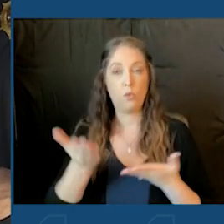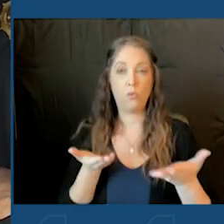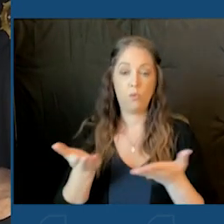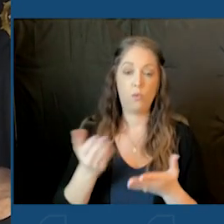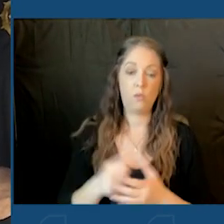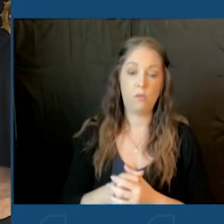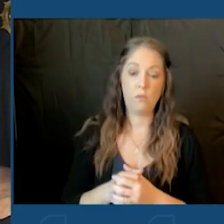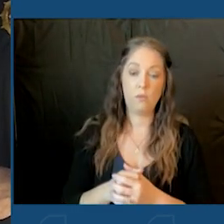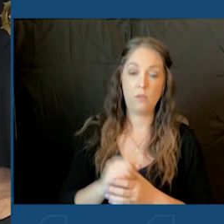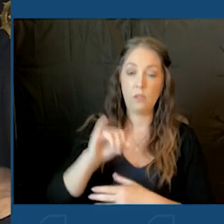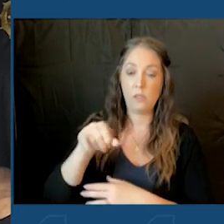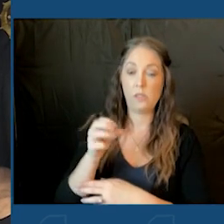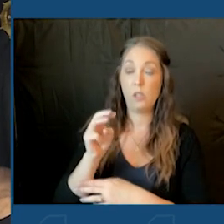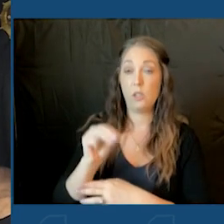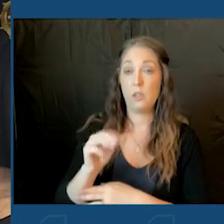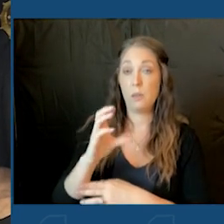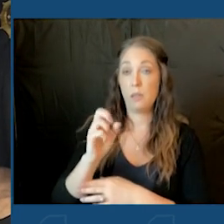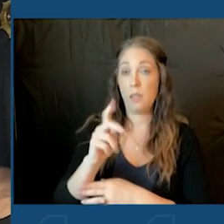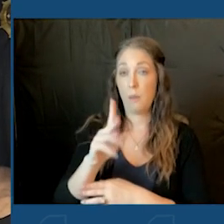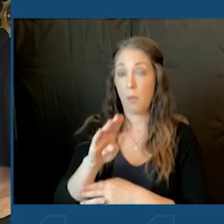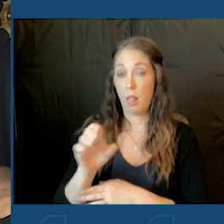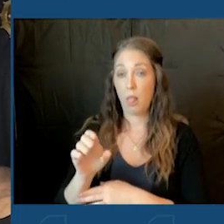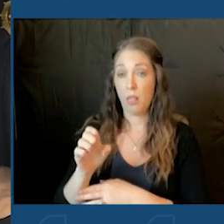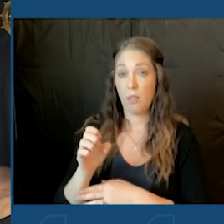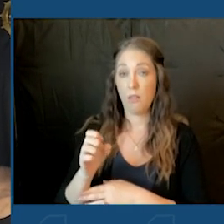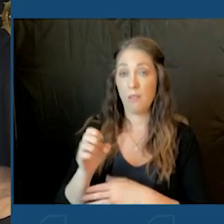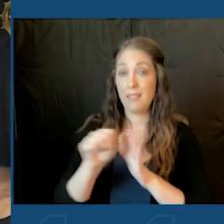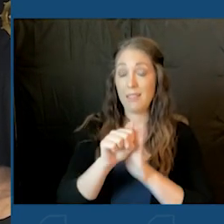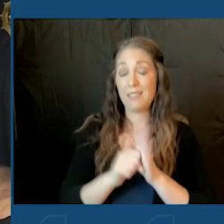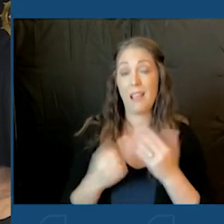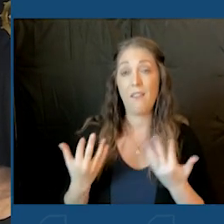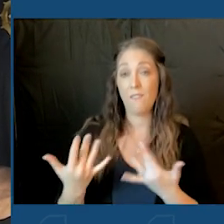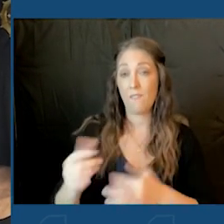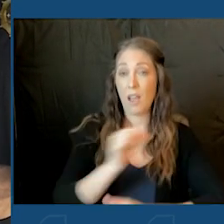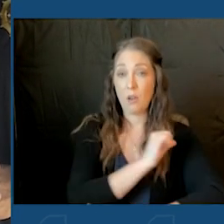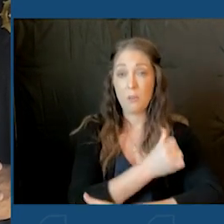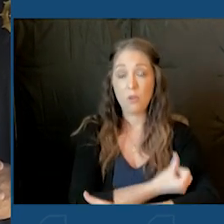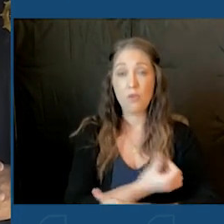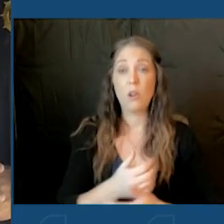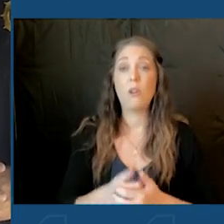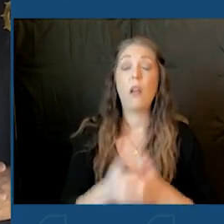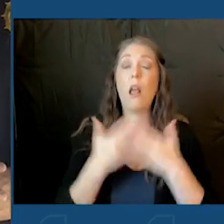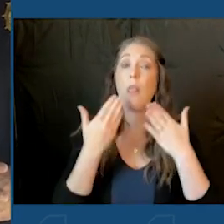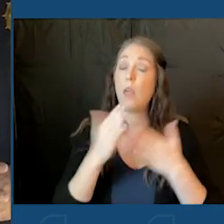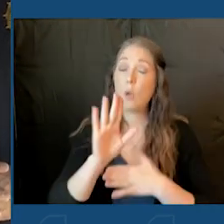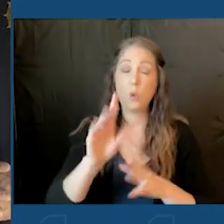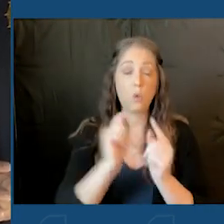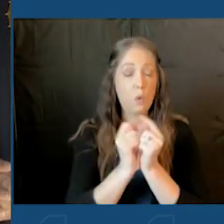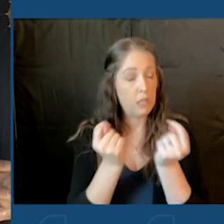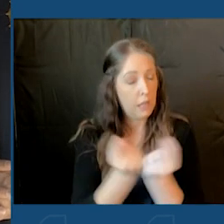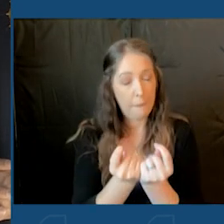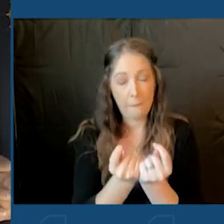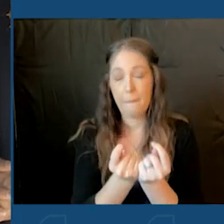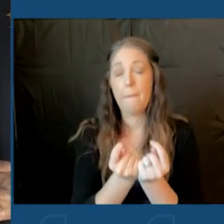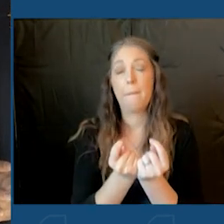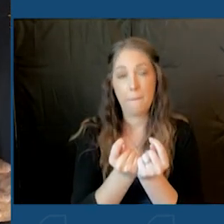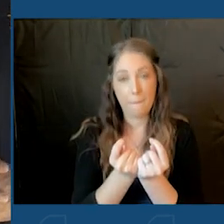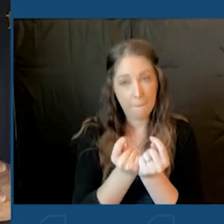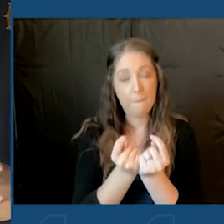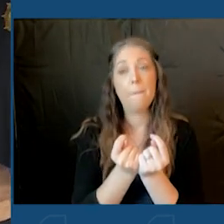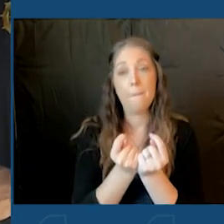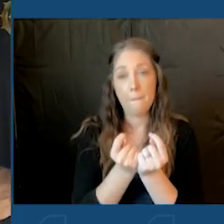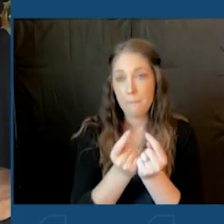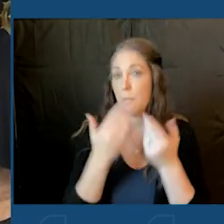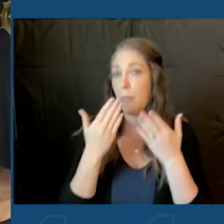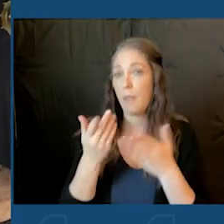the state fire administrator, again, to you and your team, I'm grateful for everyone who's here